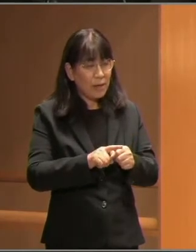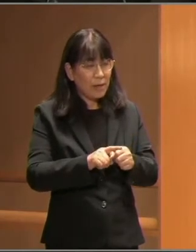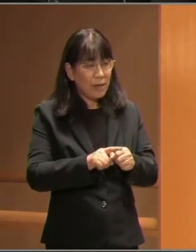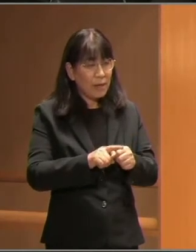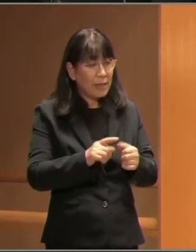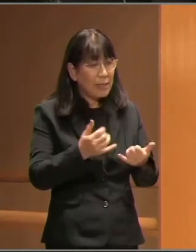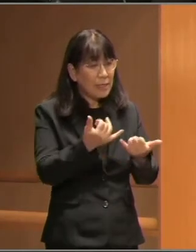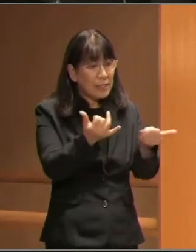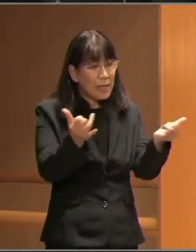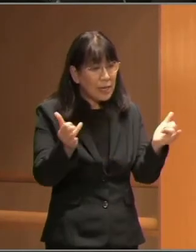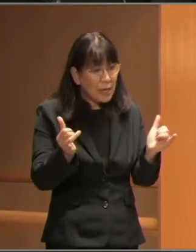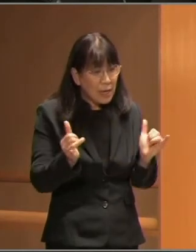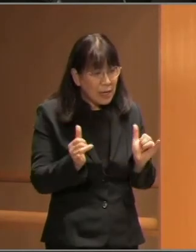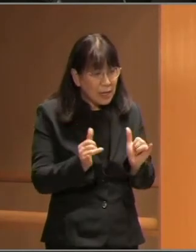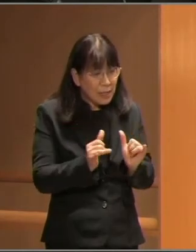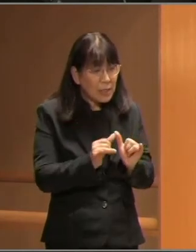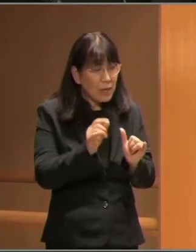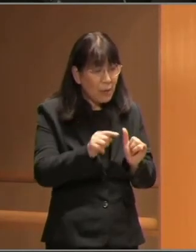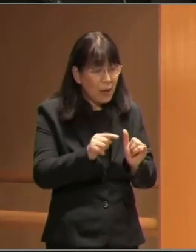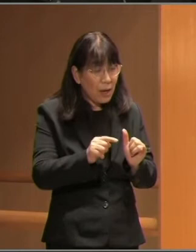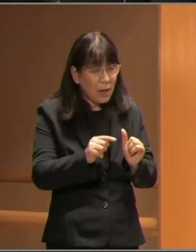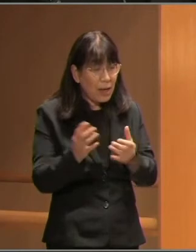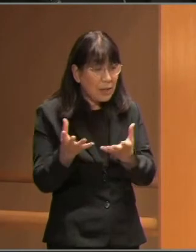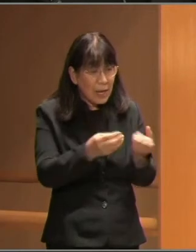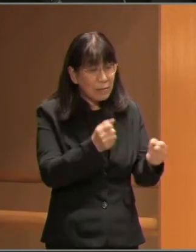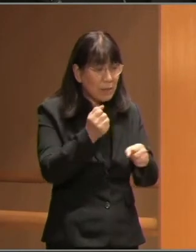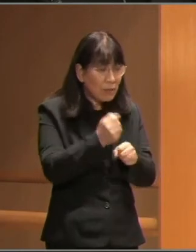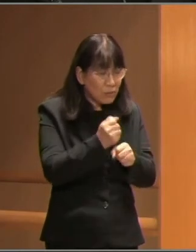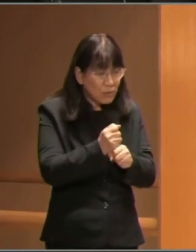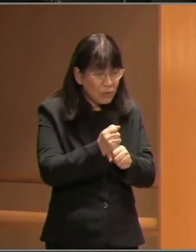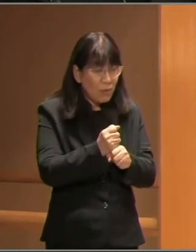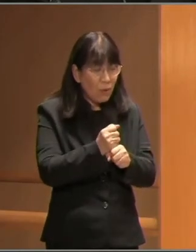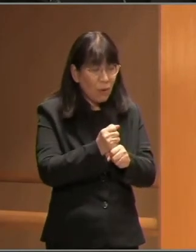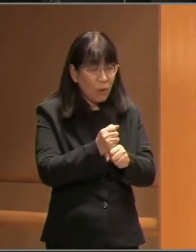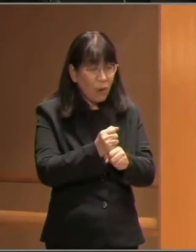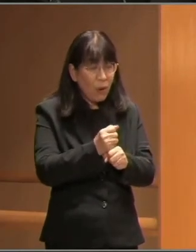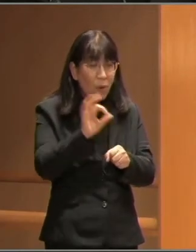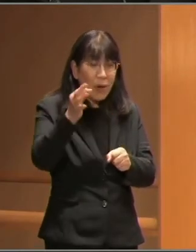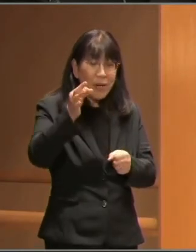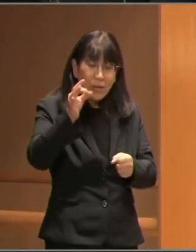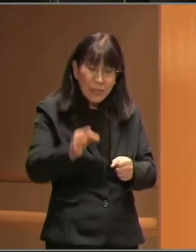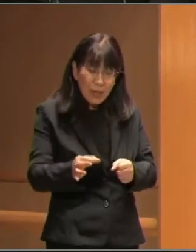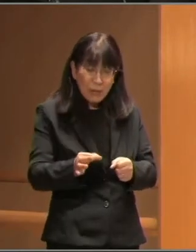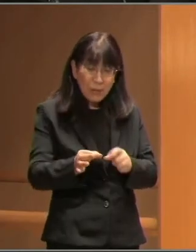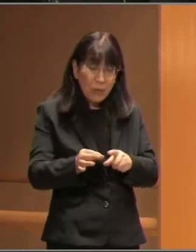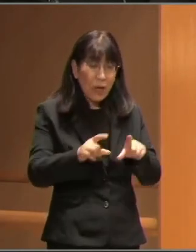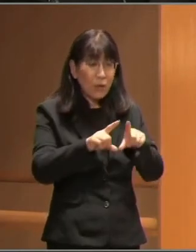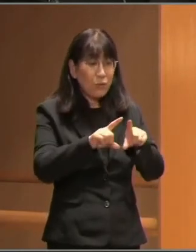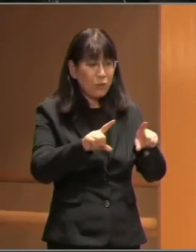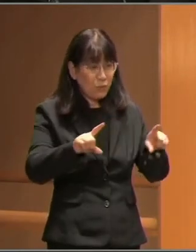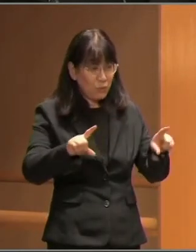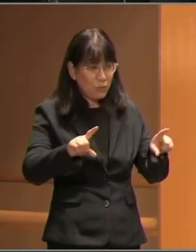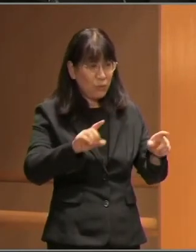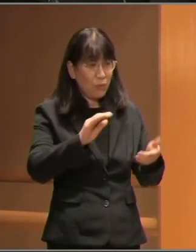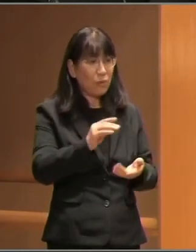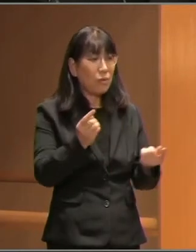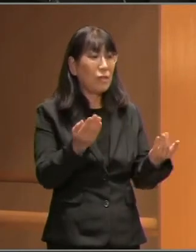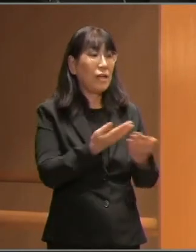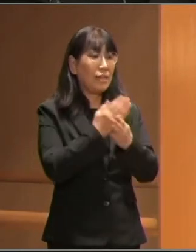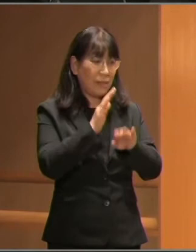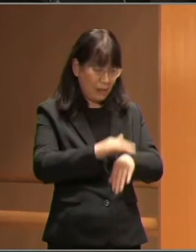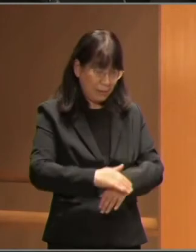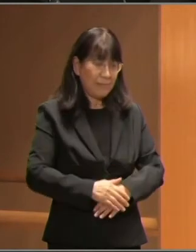general, if you produce in large volume, you would lower the cost. That is already a common